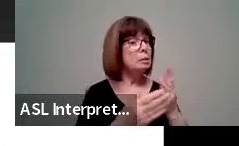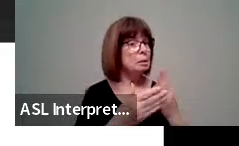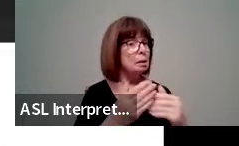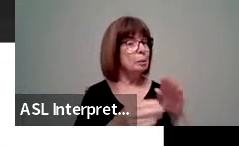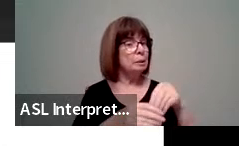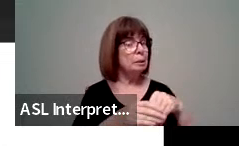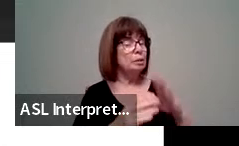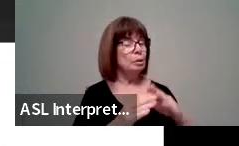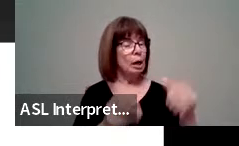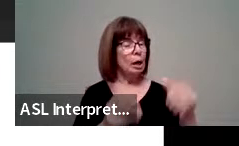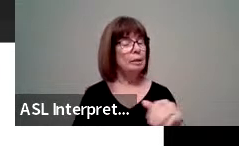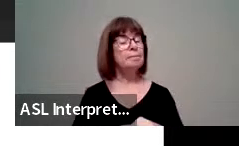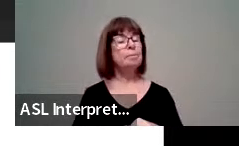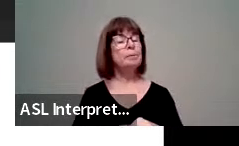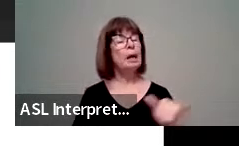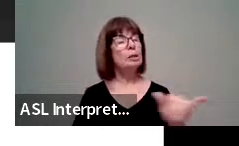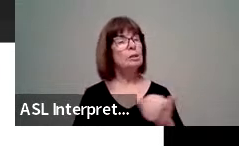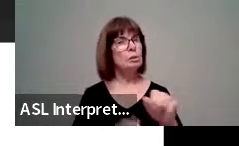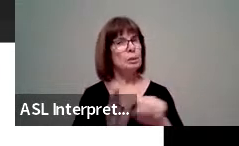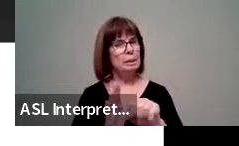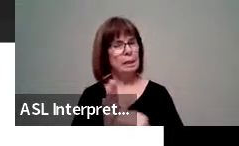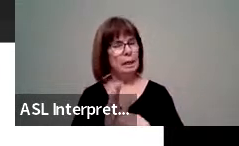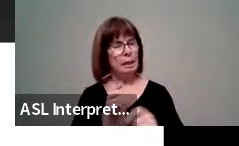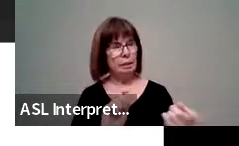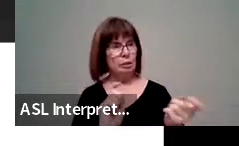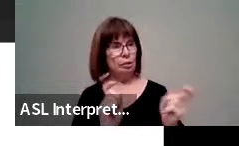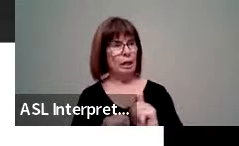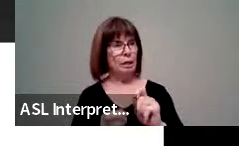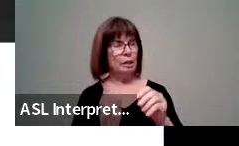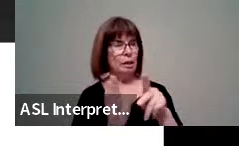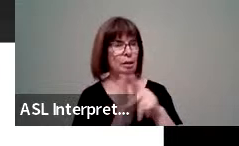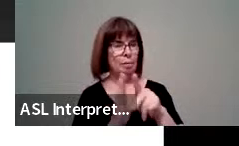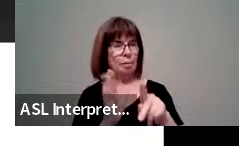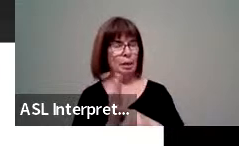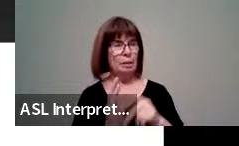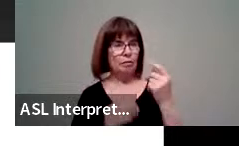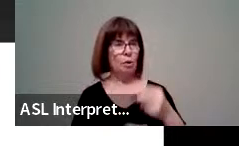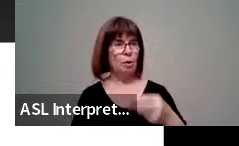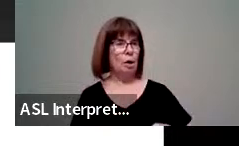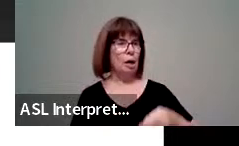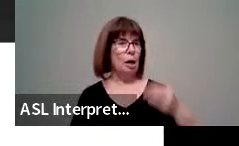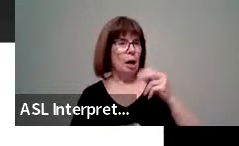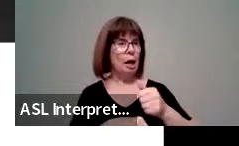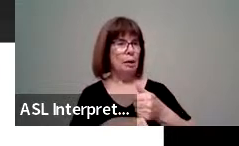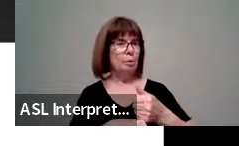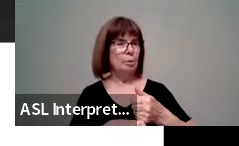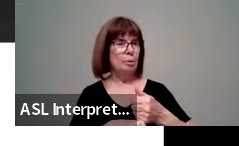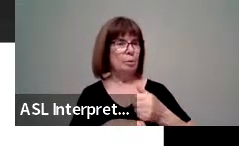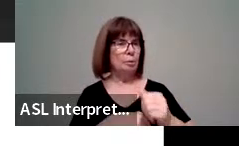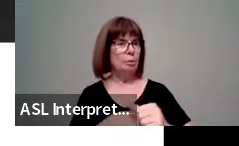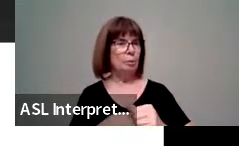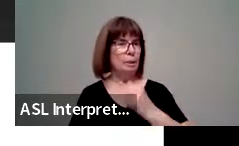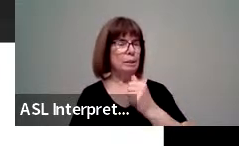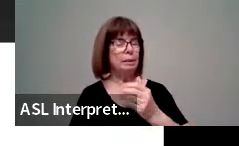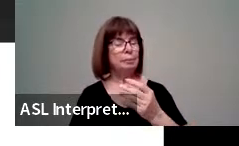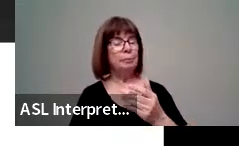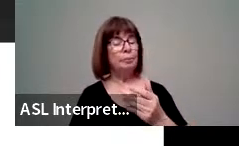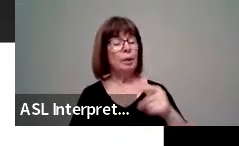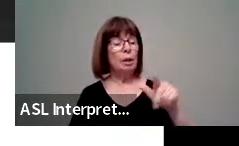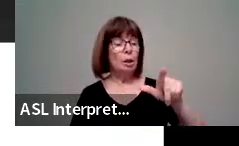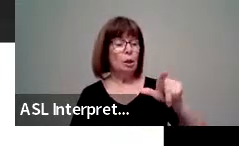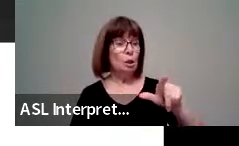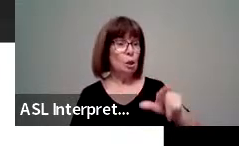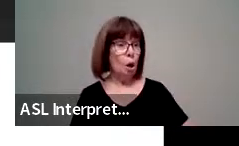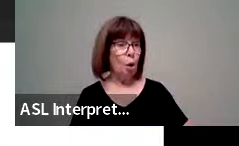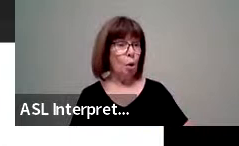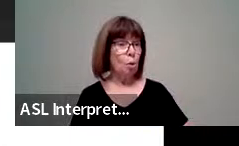Also, the state changed its policy around high-risk congregate settings. So at low community levels, masking now optional